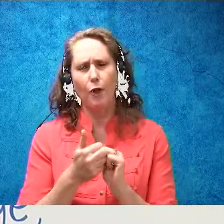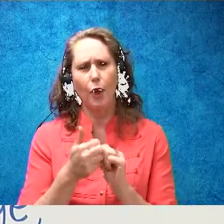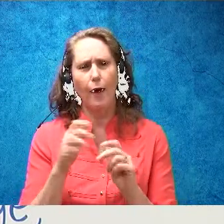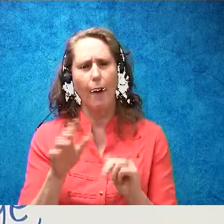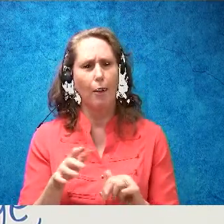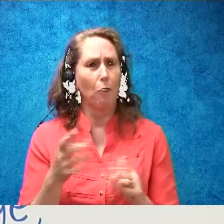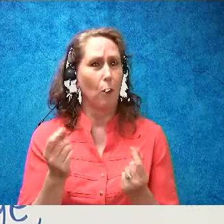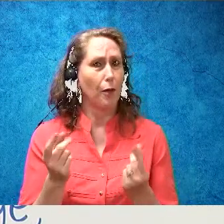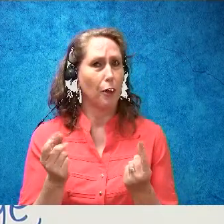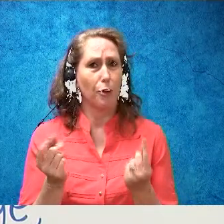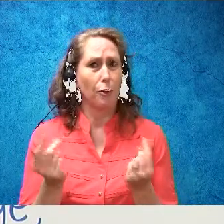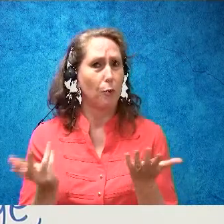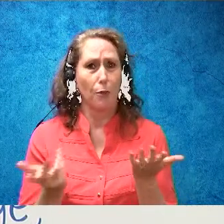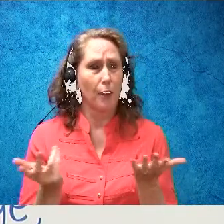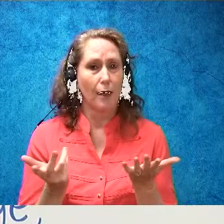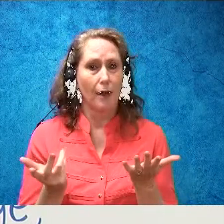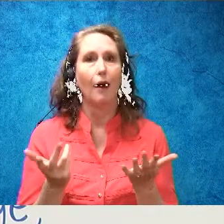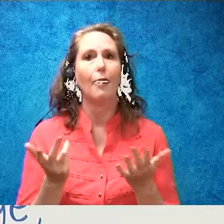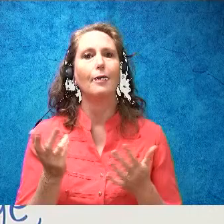Maybe, yeah, let's find out.